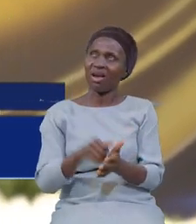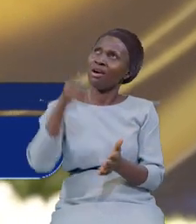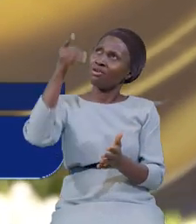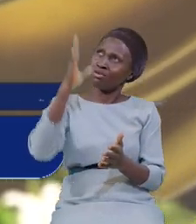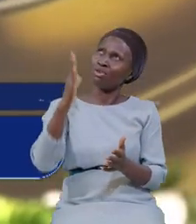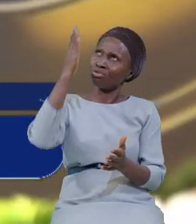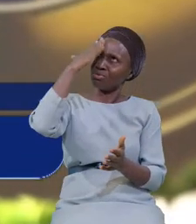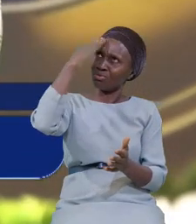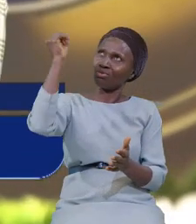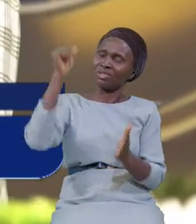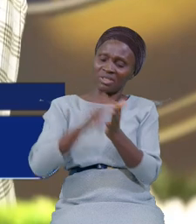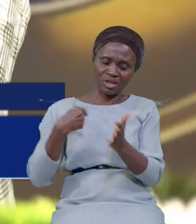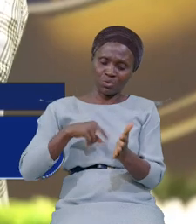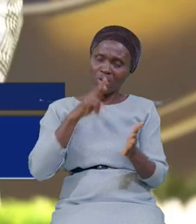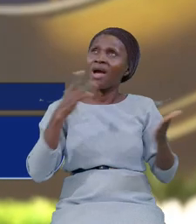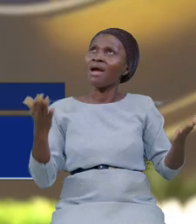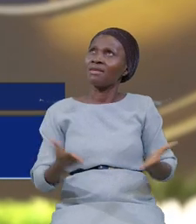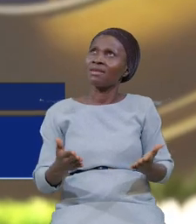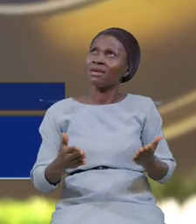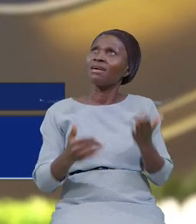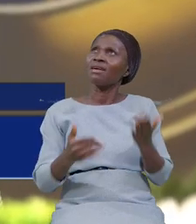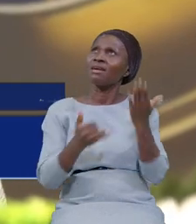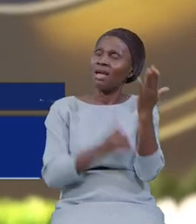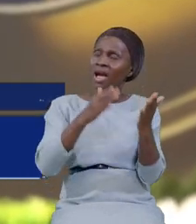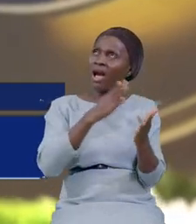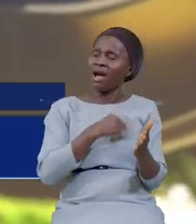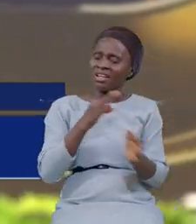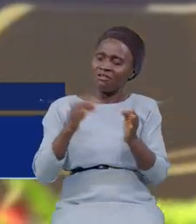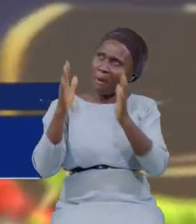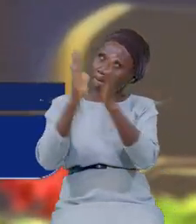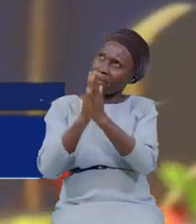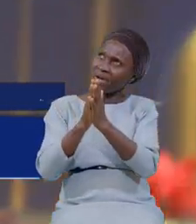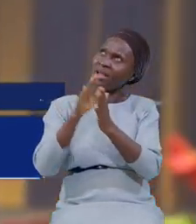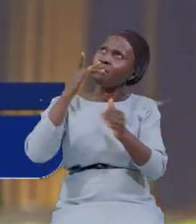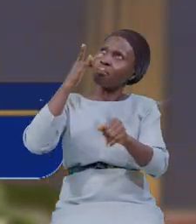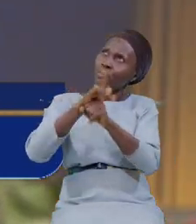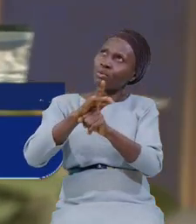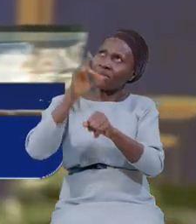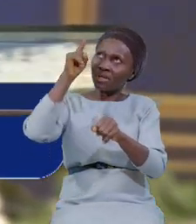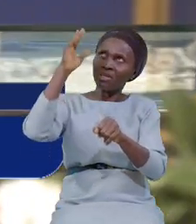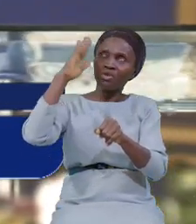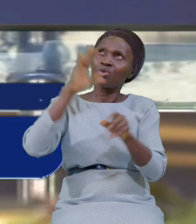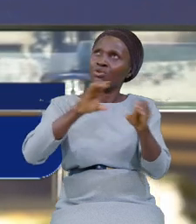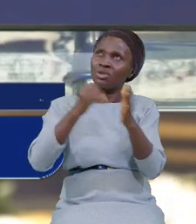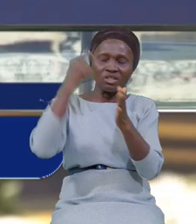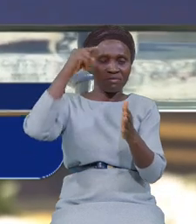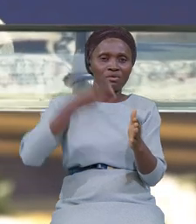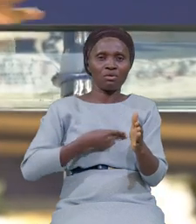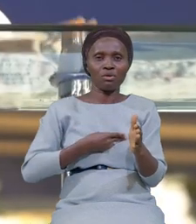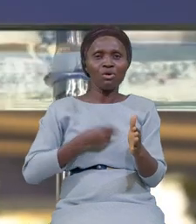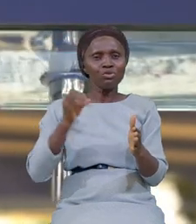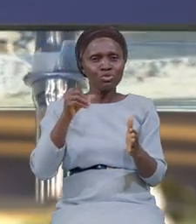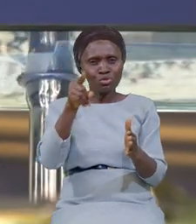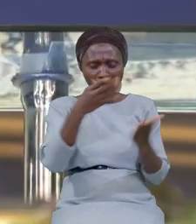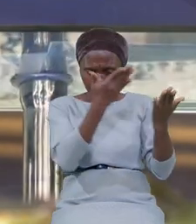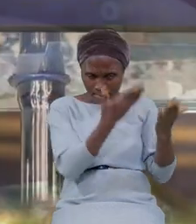us if we ask him, he will do it for us. Bring that into your life